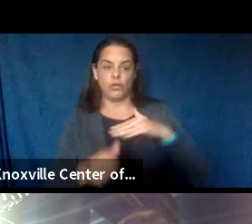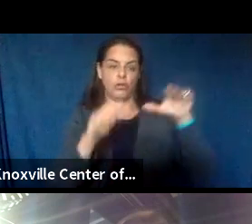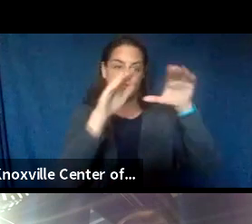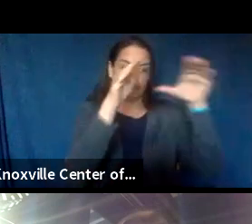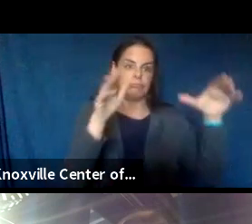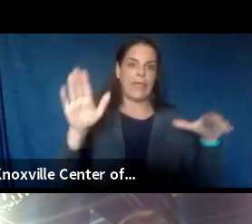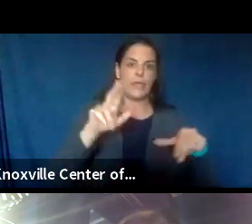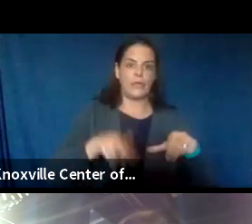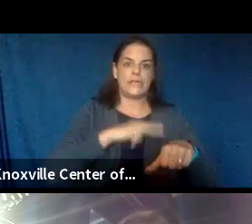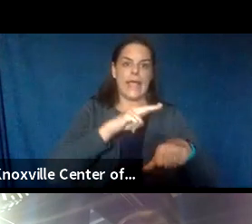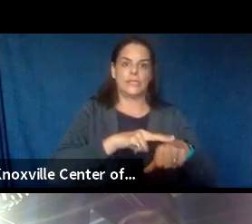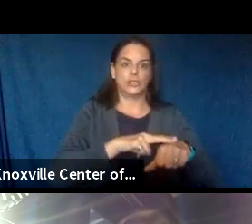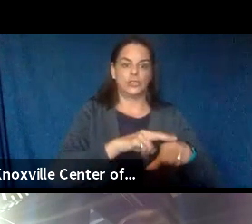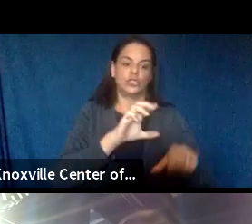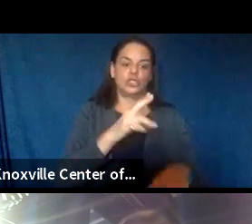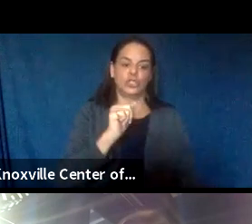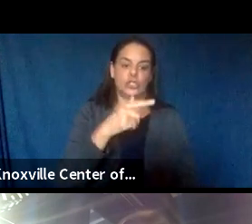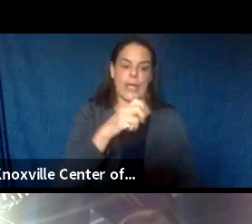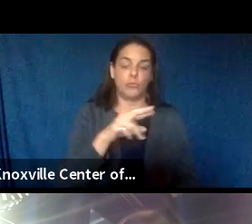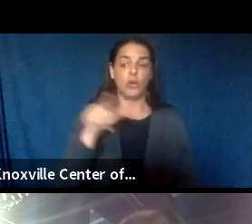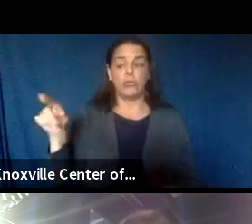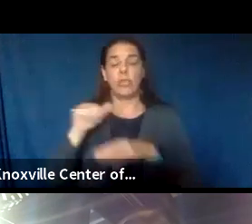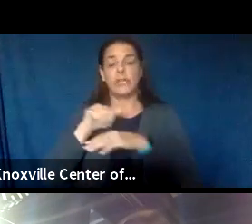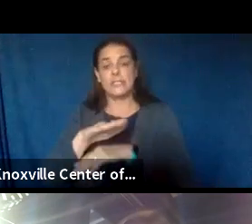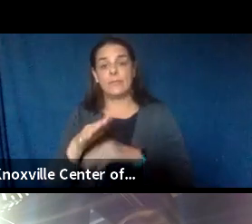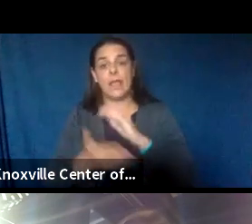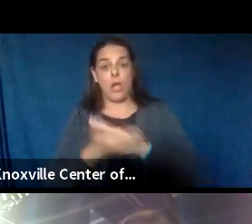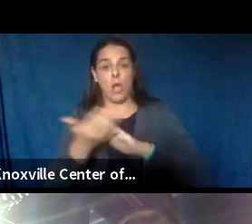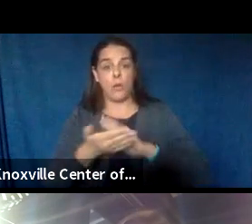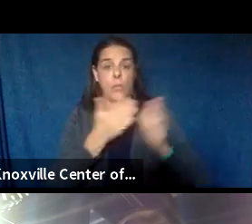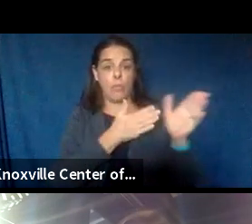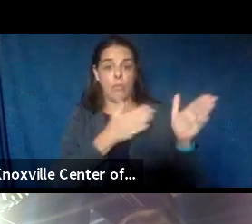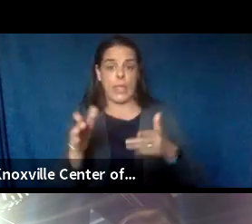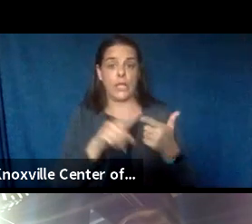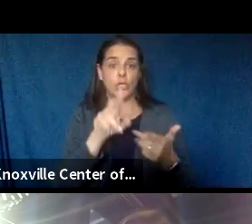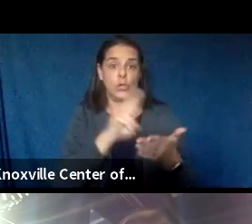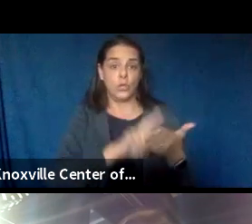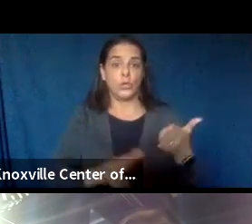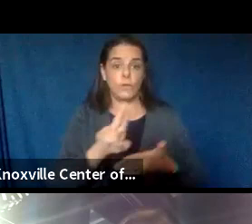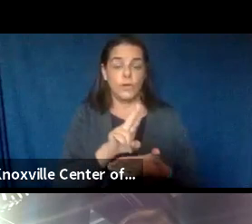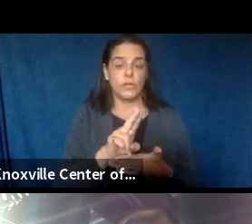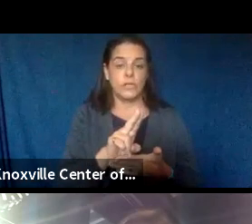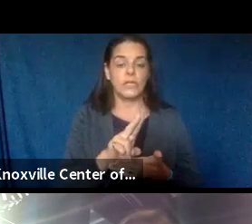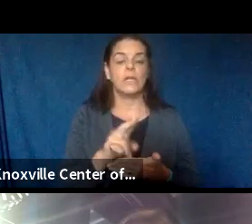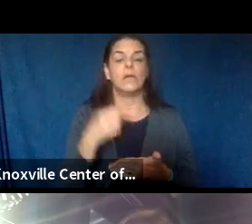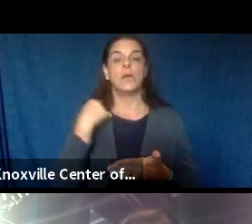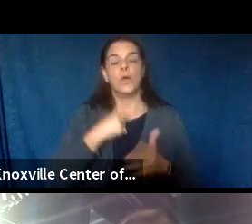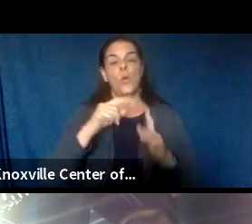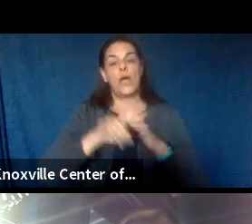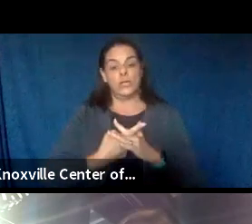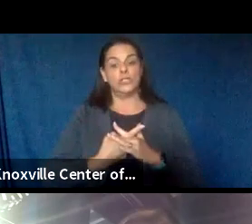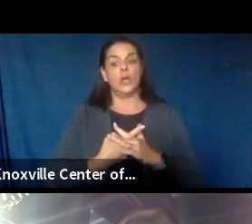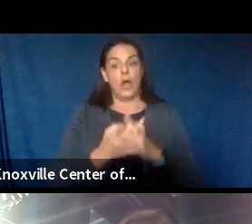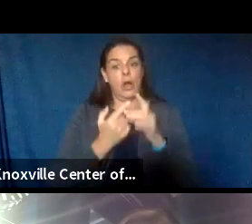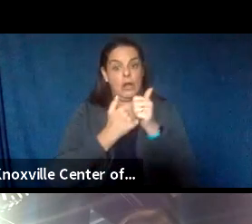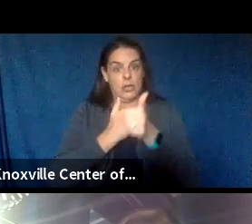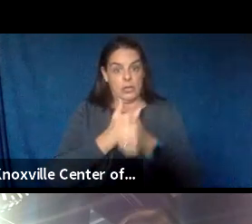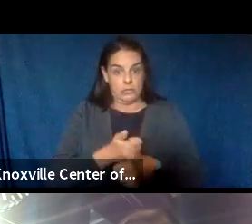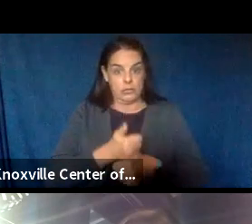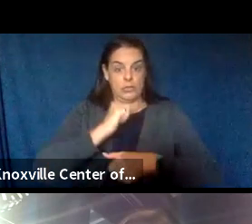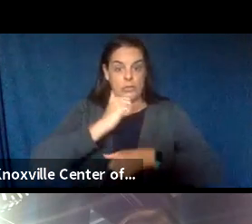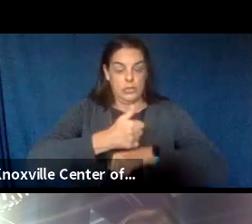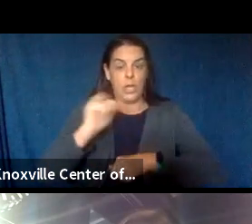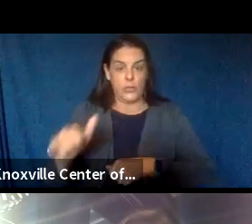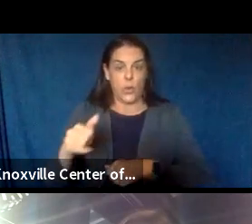their national chapters, submitted operational plans to the university. And as we've begun to implement those plans, now that we've had a